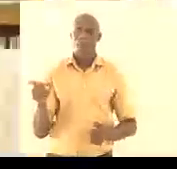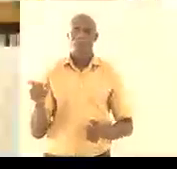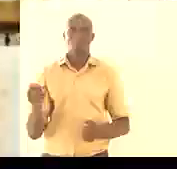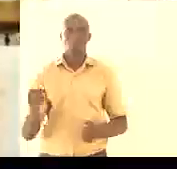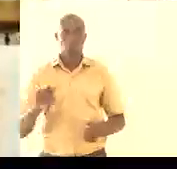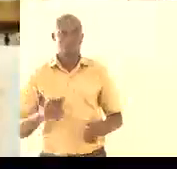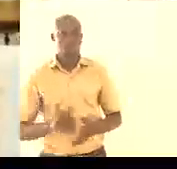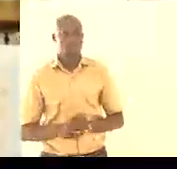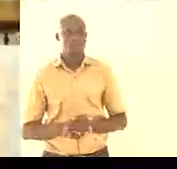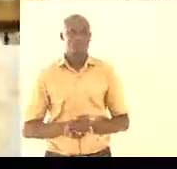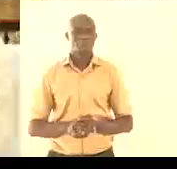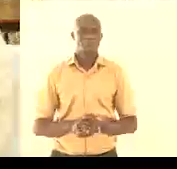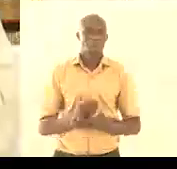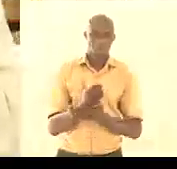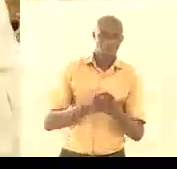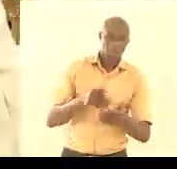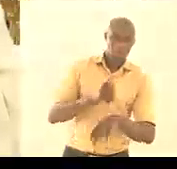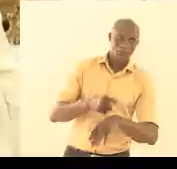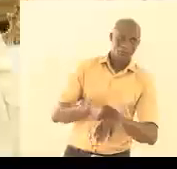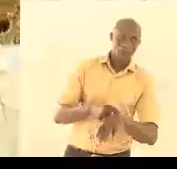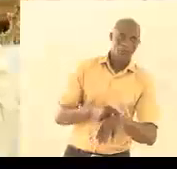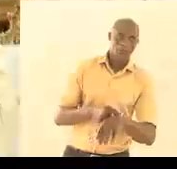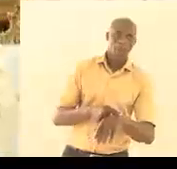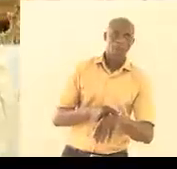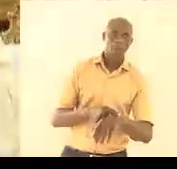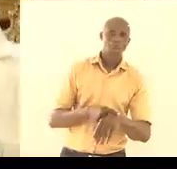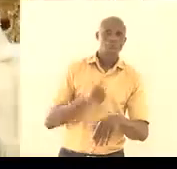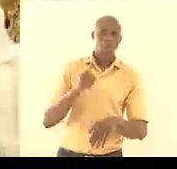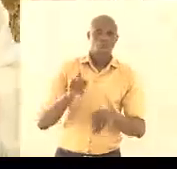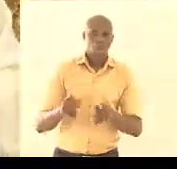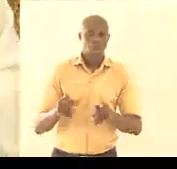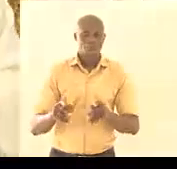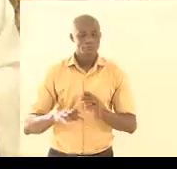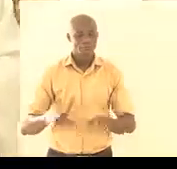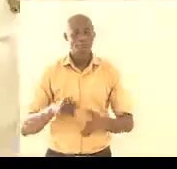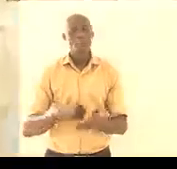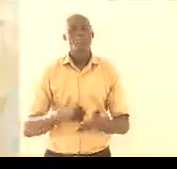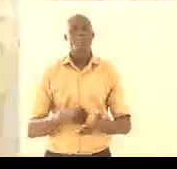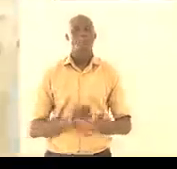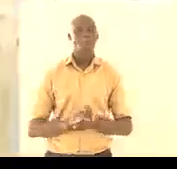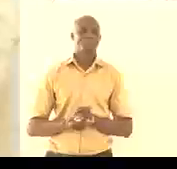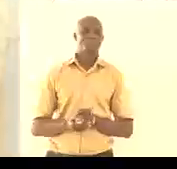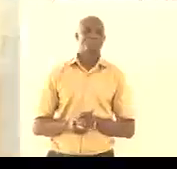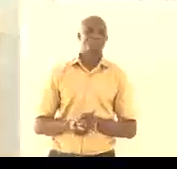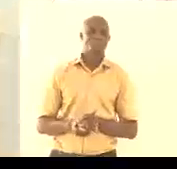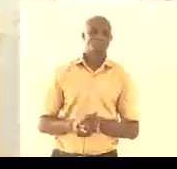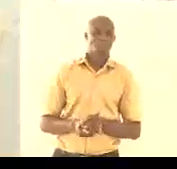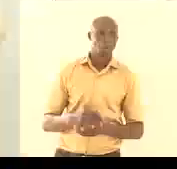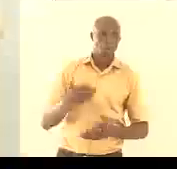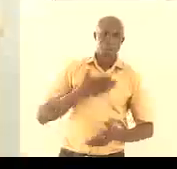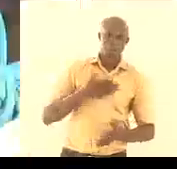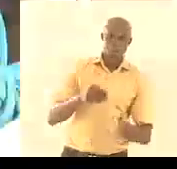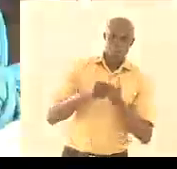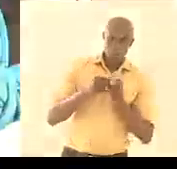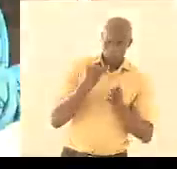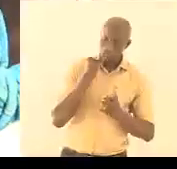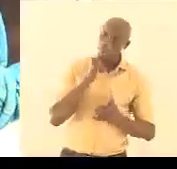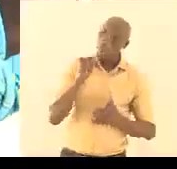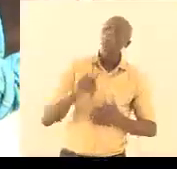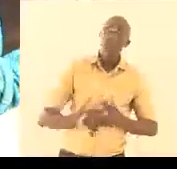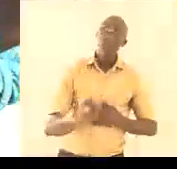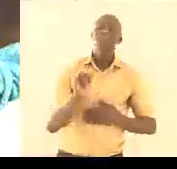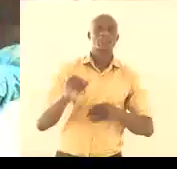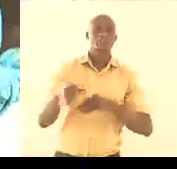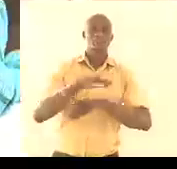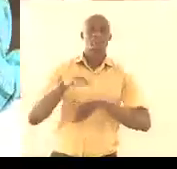Our quarrel is over. Peace be with you. Sometimes one person does that and the other does like this. To say, no, my own is not yet